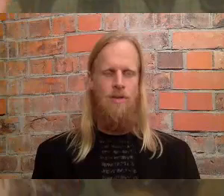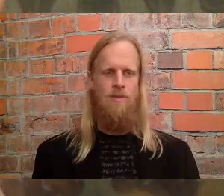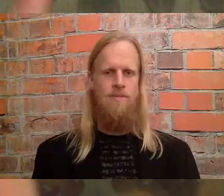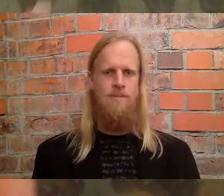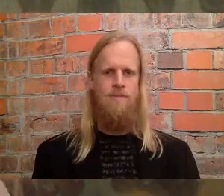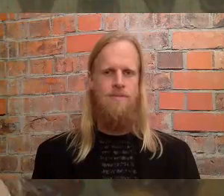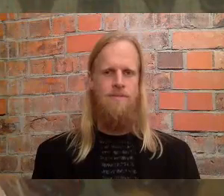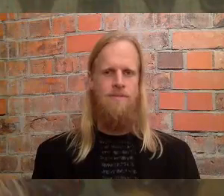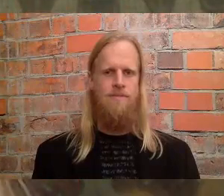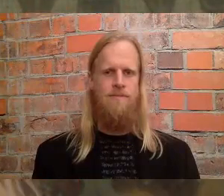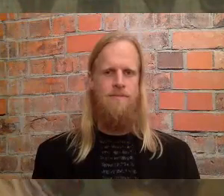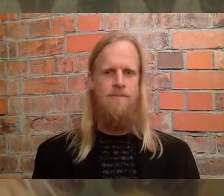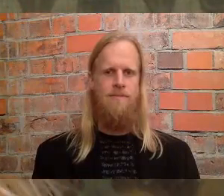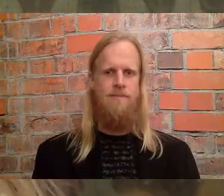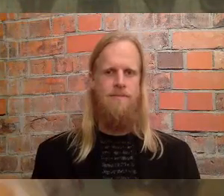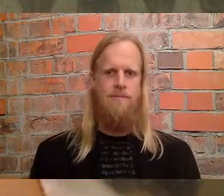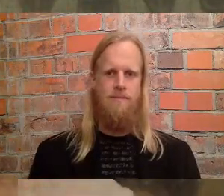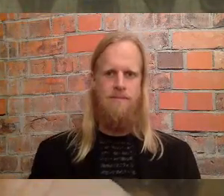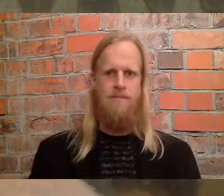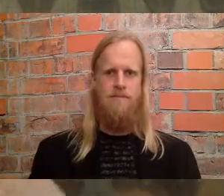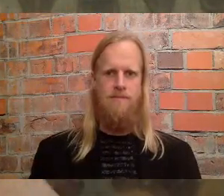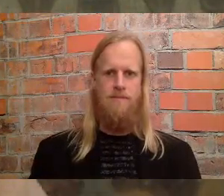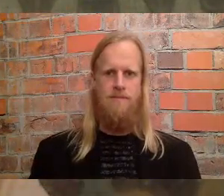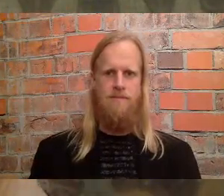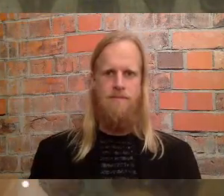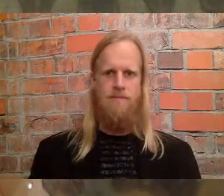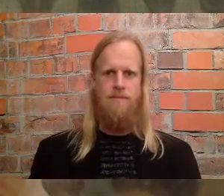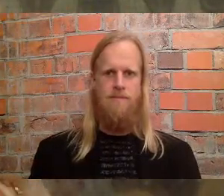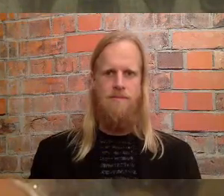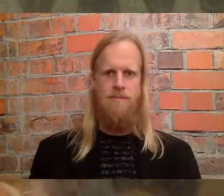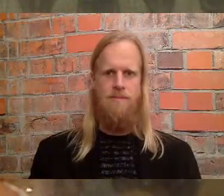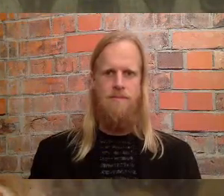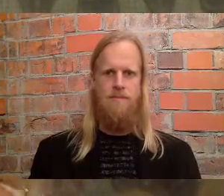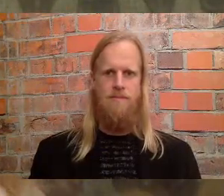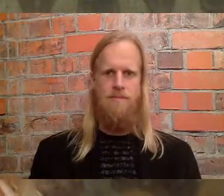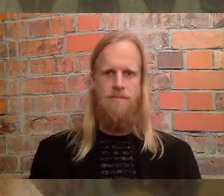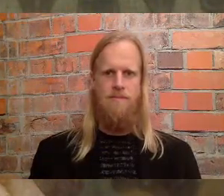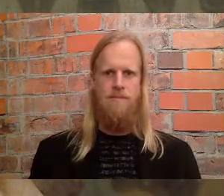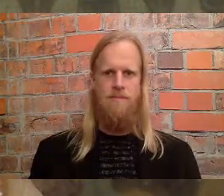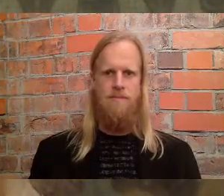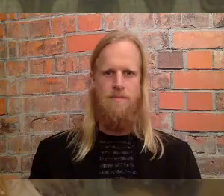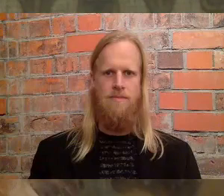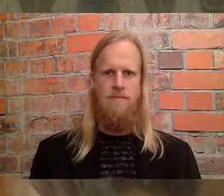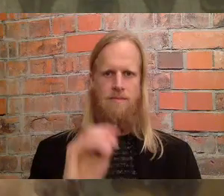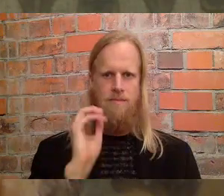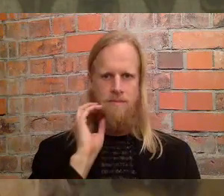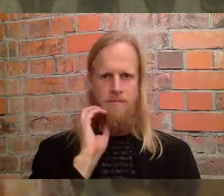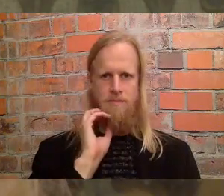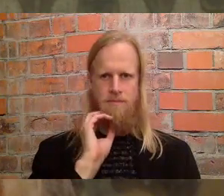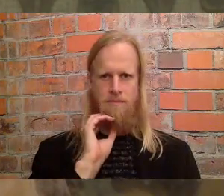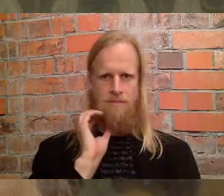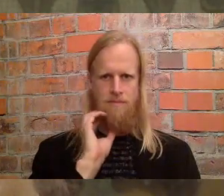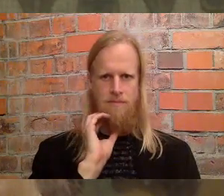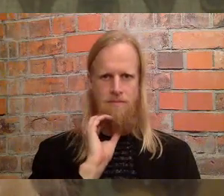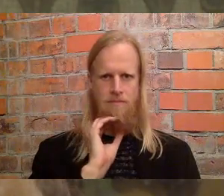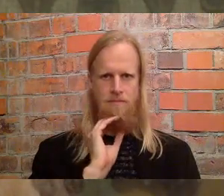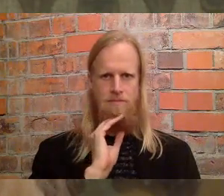it's just the picture still needs to be clarified. It's all right. Tapping the front of the chest, starting